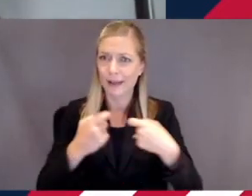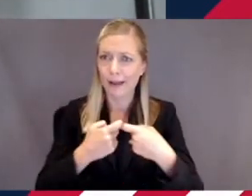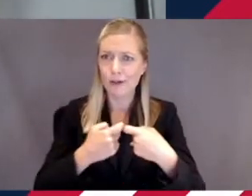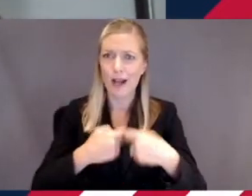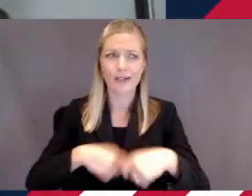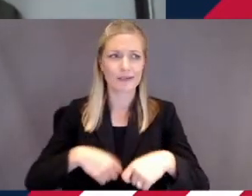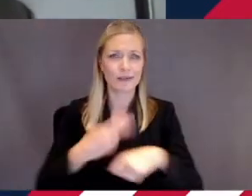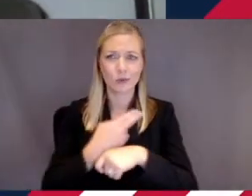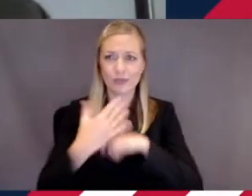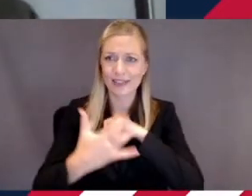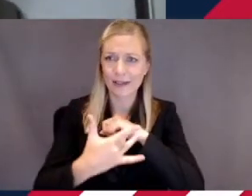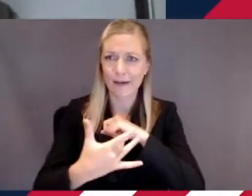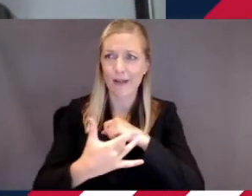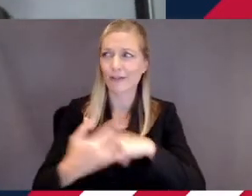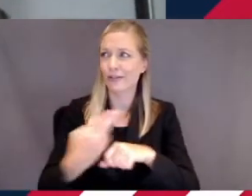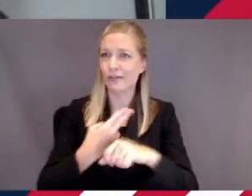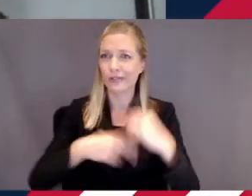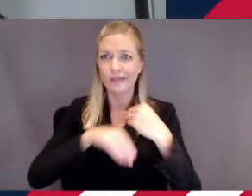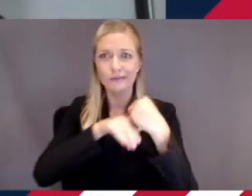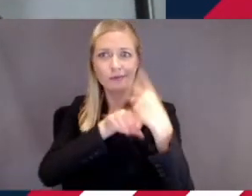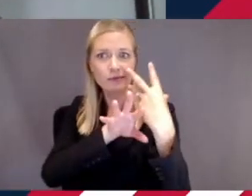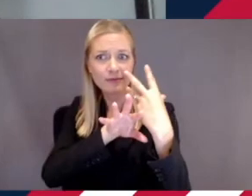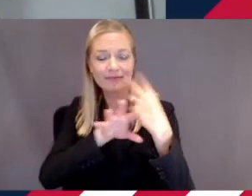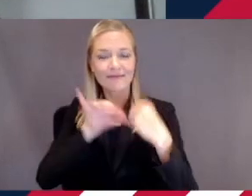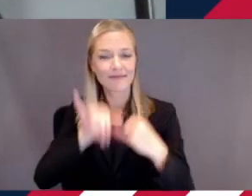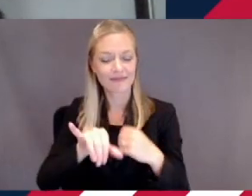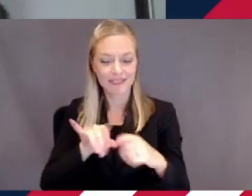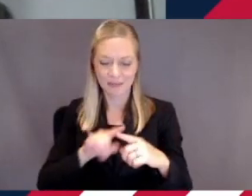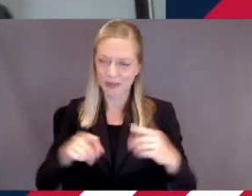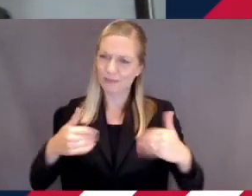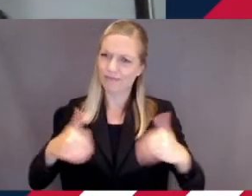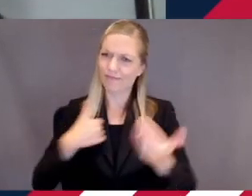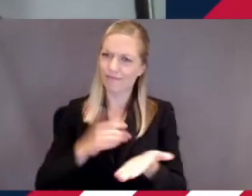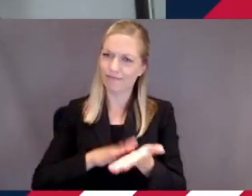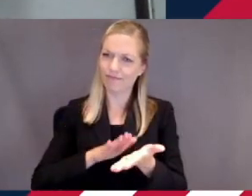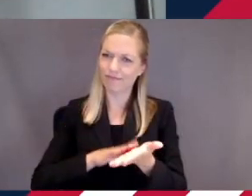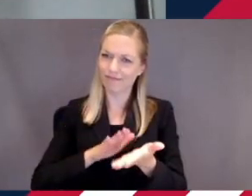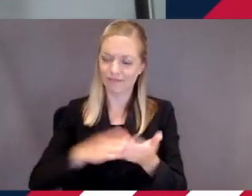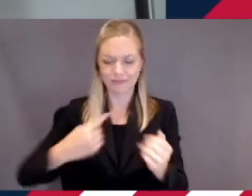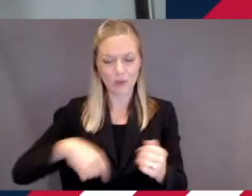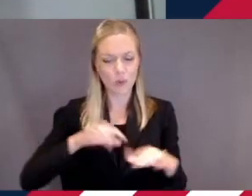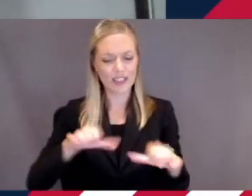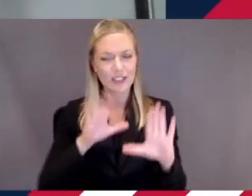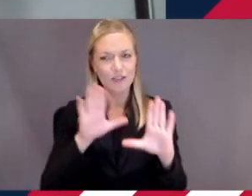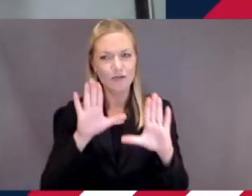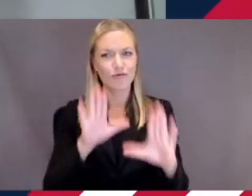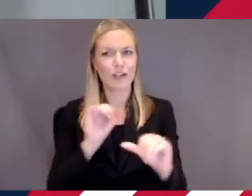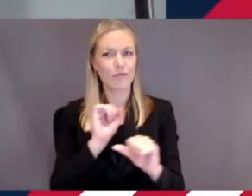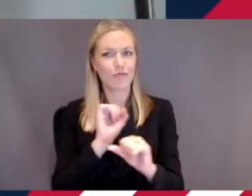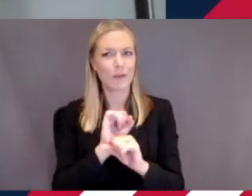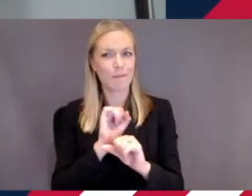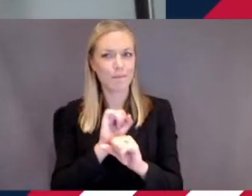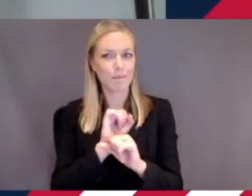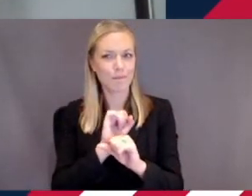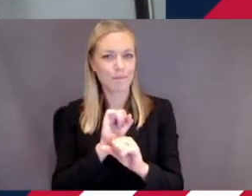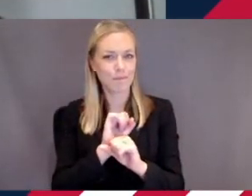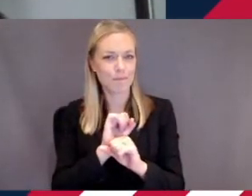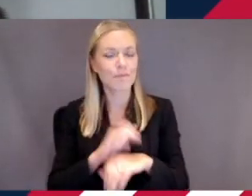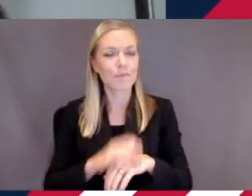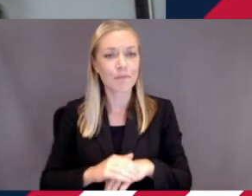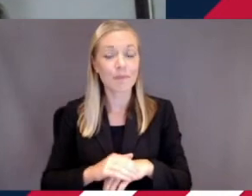very good job of approximating the procedures that would have happened had we been able to do this in